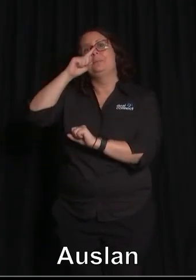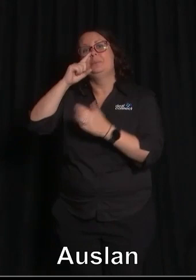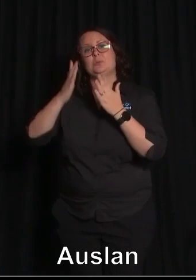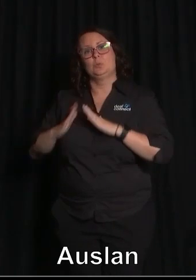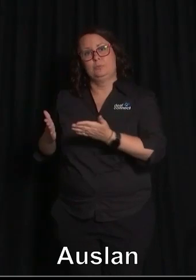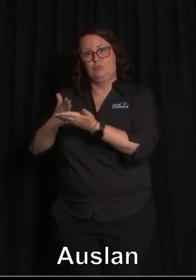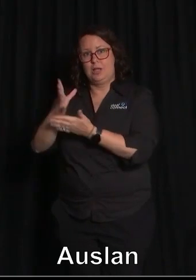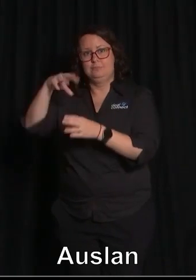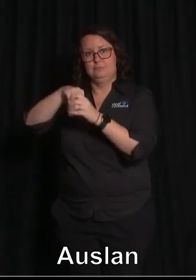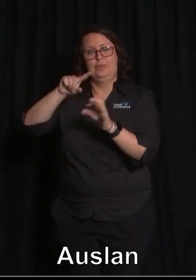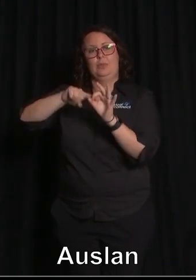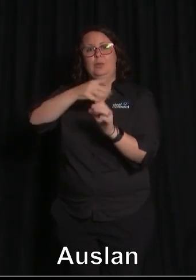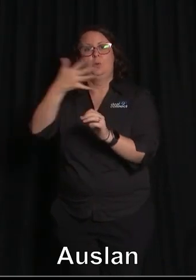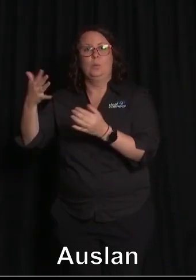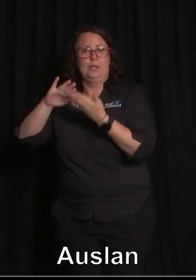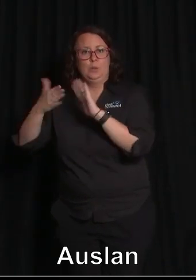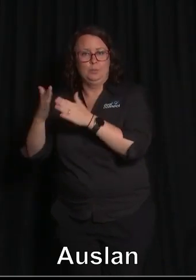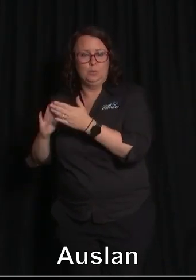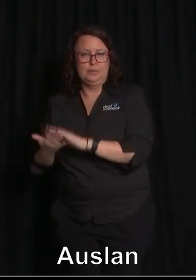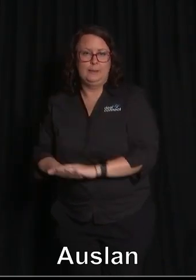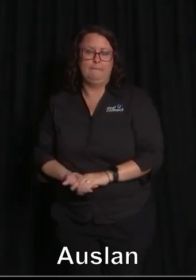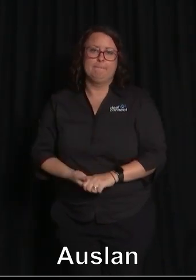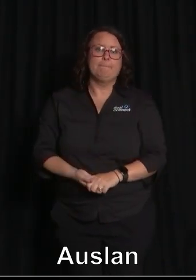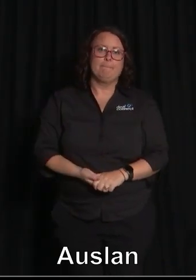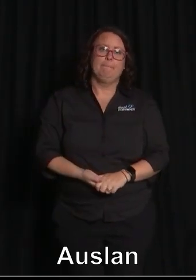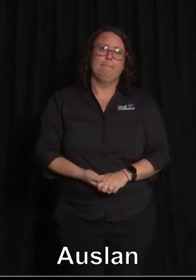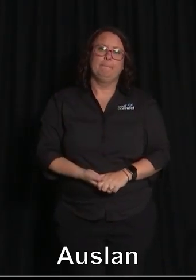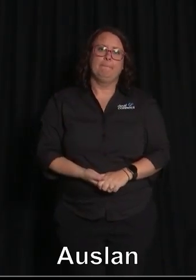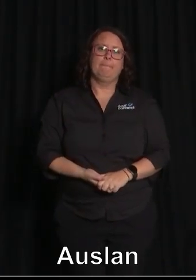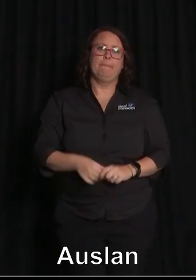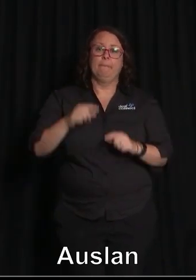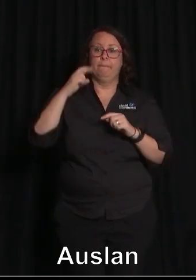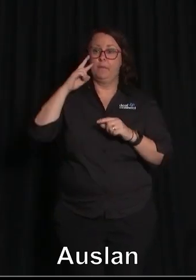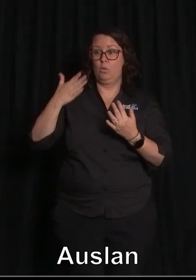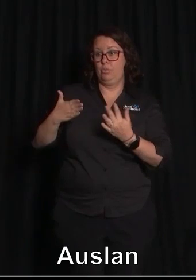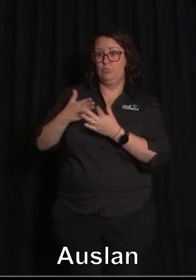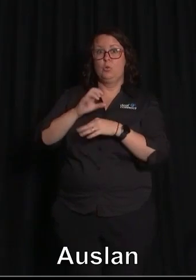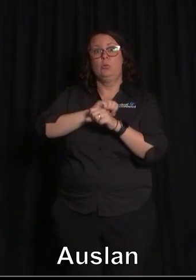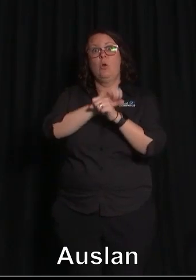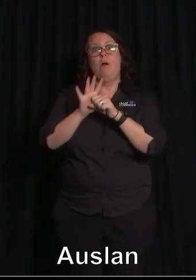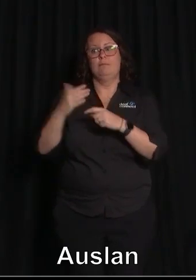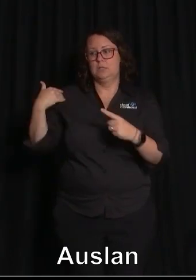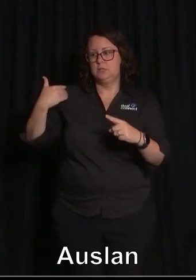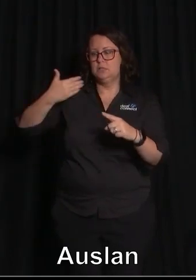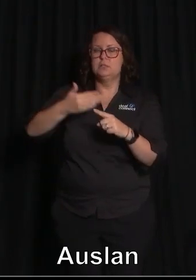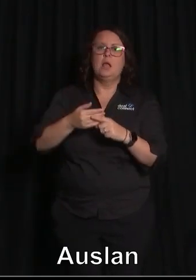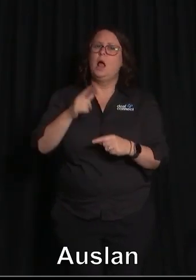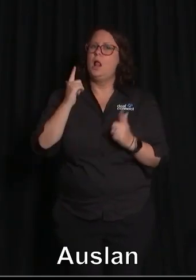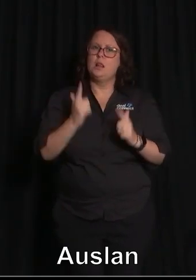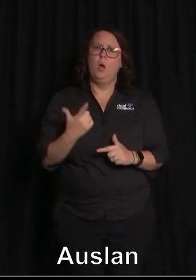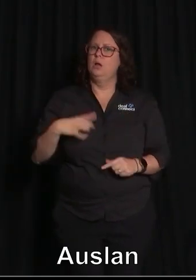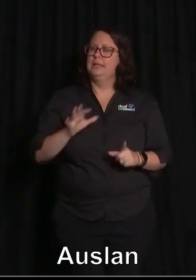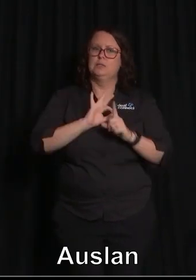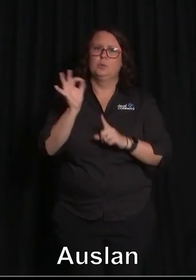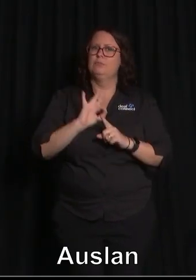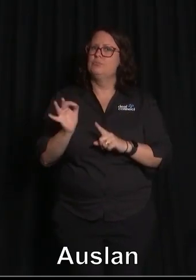of LGBTQIA+ people. And so when we look back at the pandemic, I think there is still a lot to answer for.